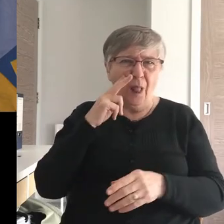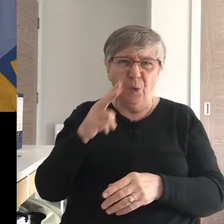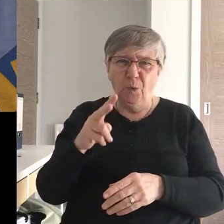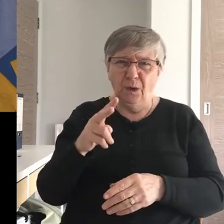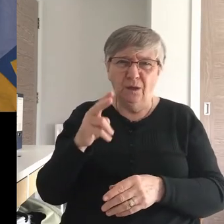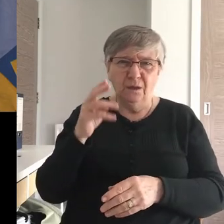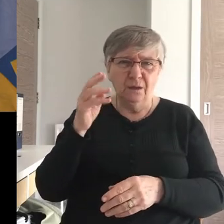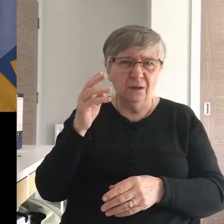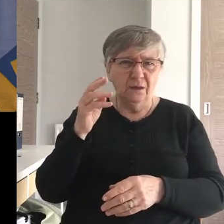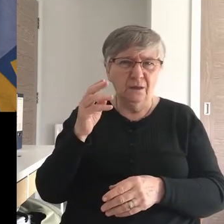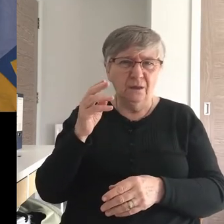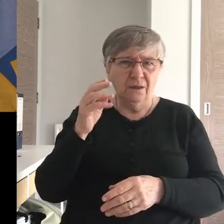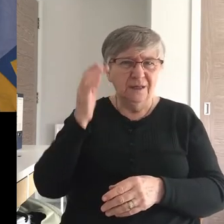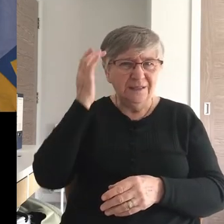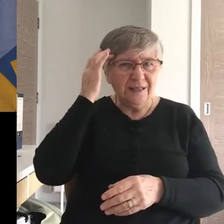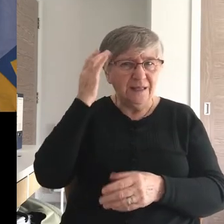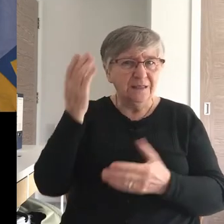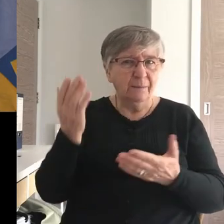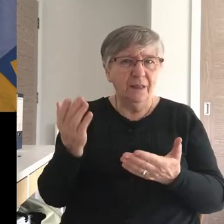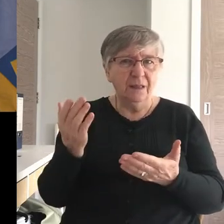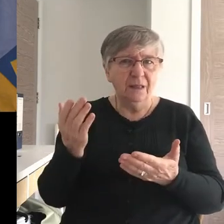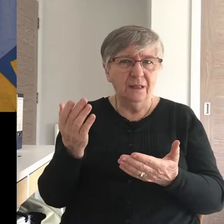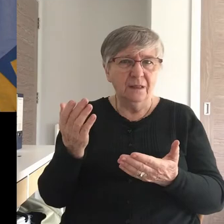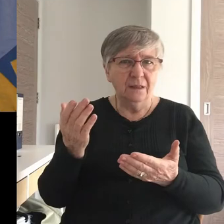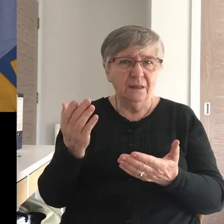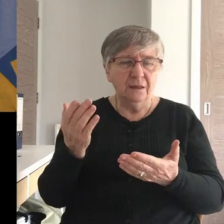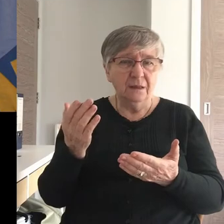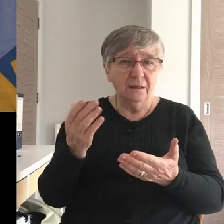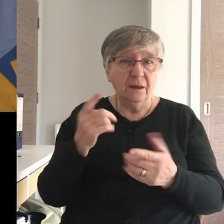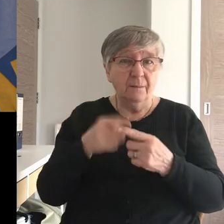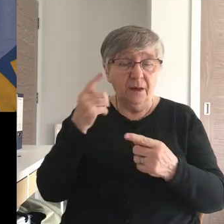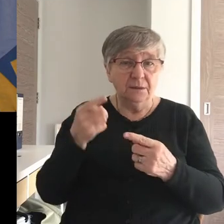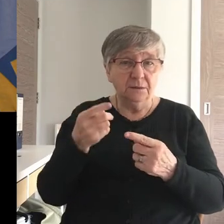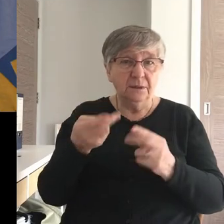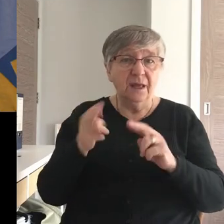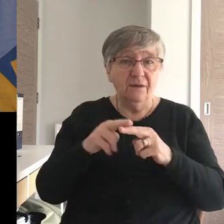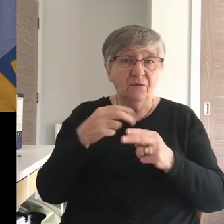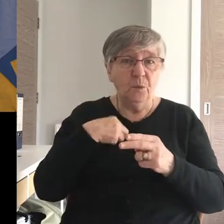sense except for our being followers of Jesus.